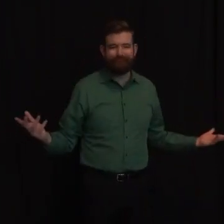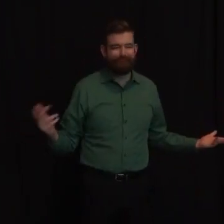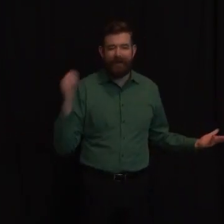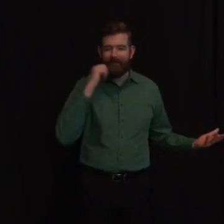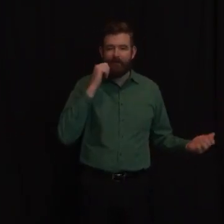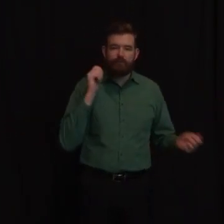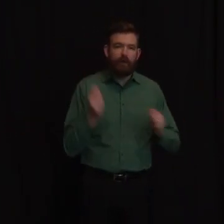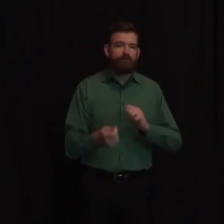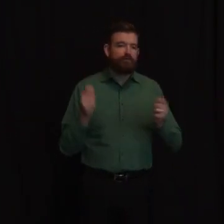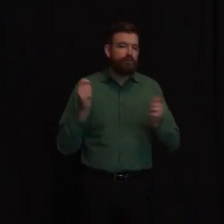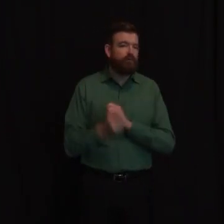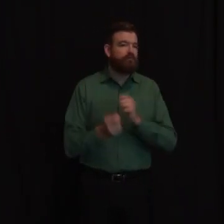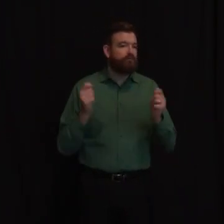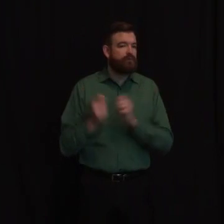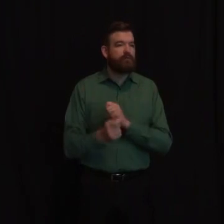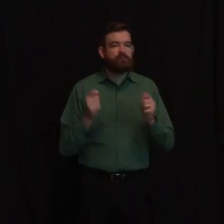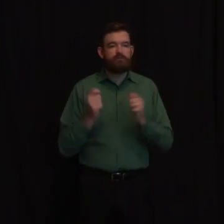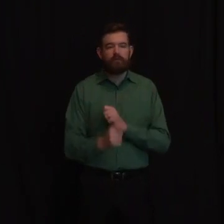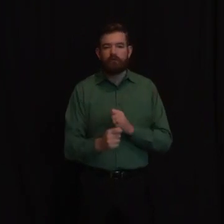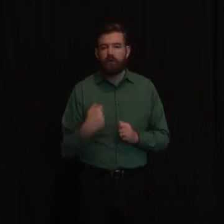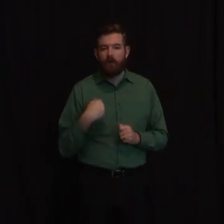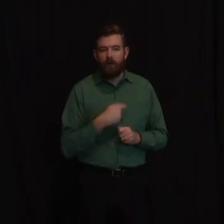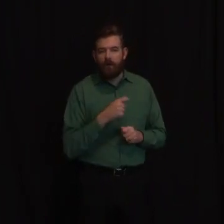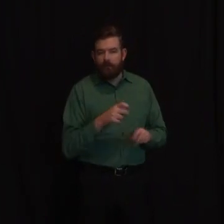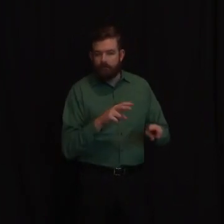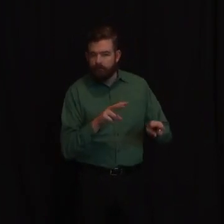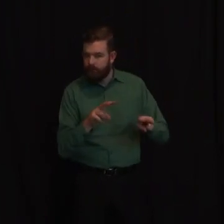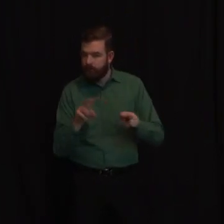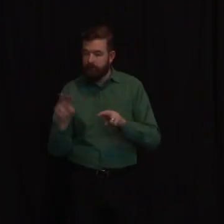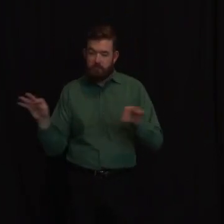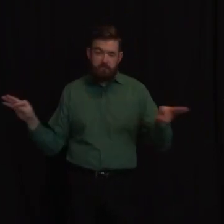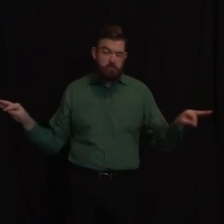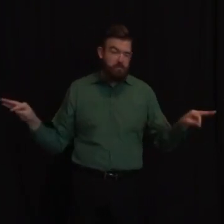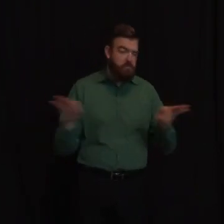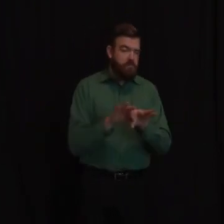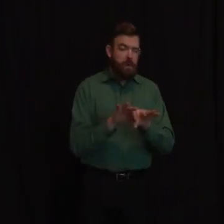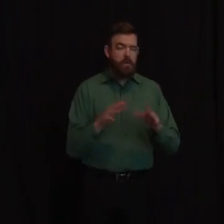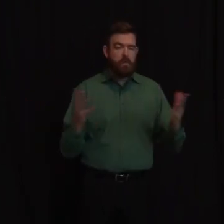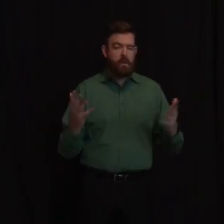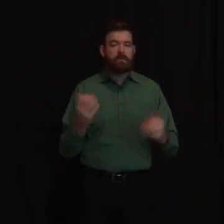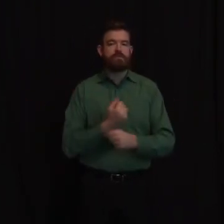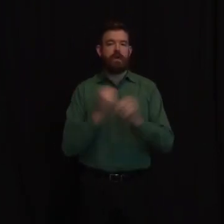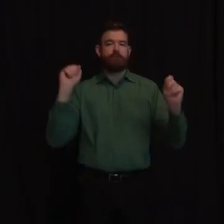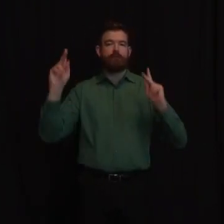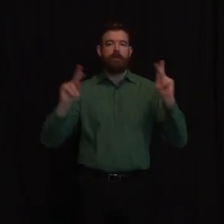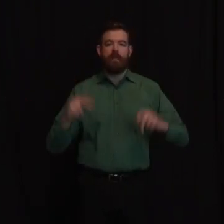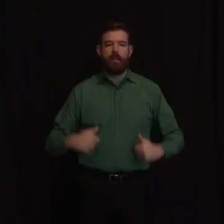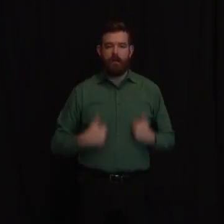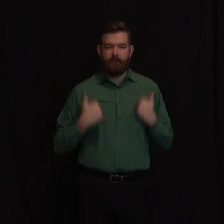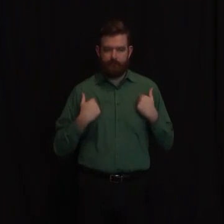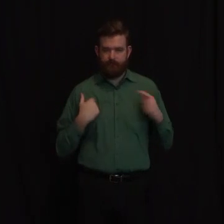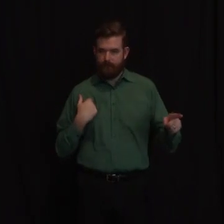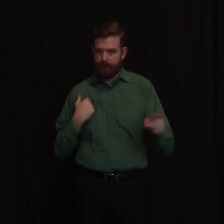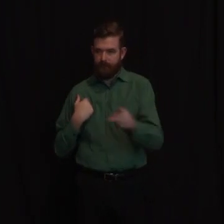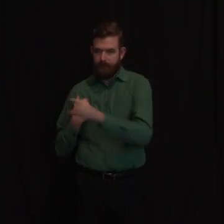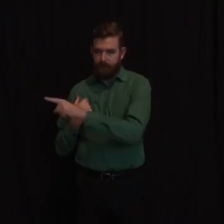out, and the faster we could do that together. And again, thanks to everybody out there who's helping us do that, because you are the ones who are doing that.